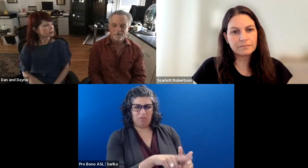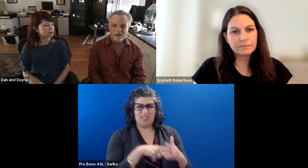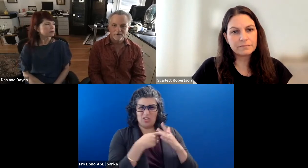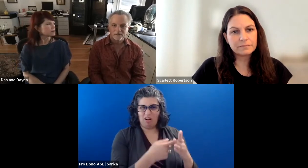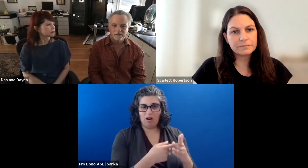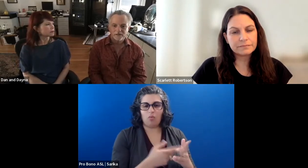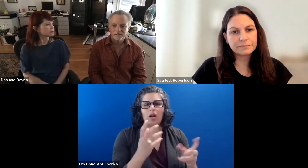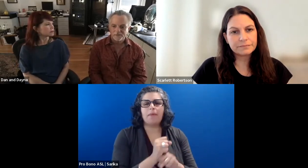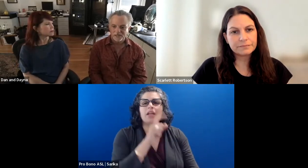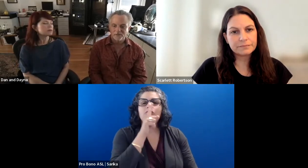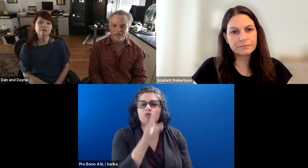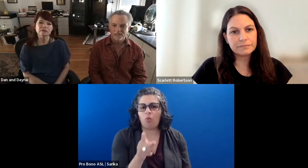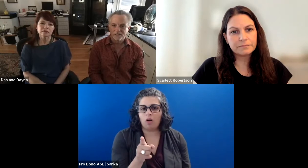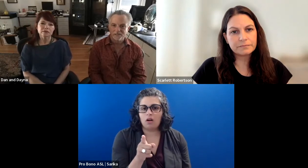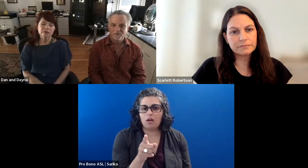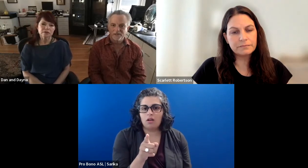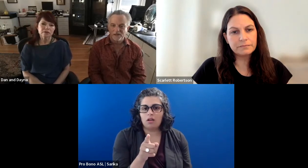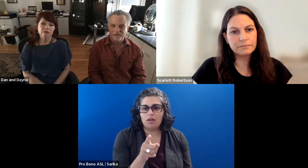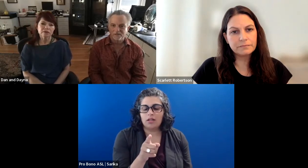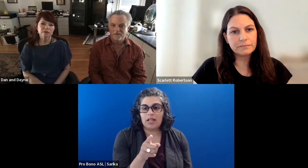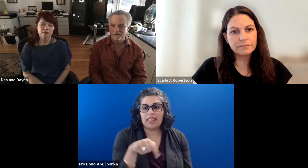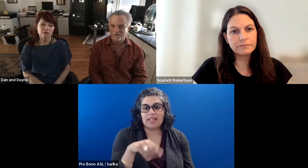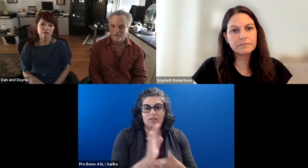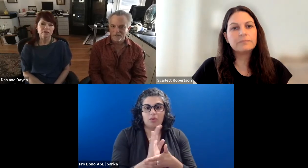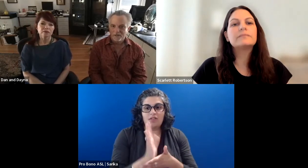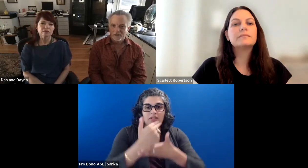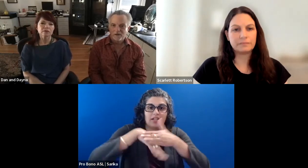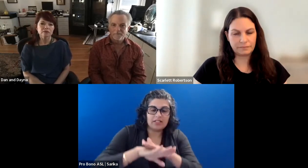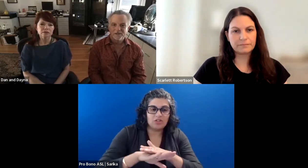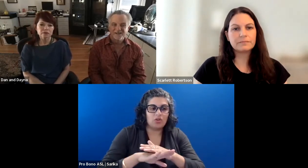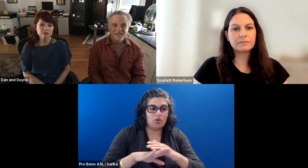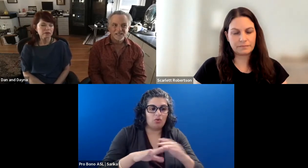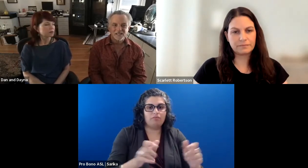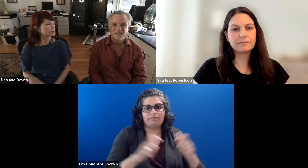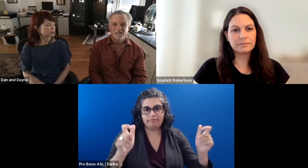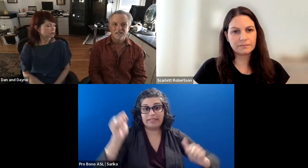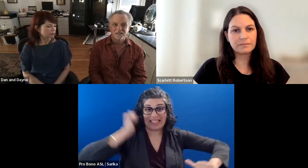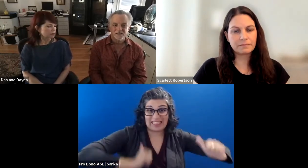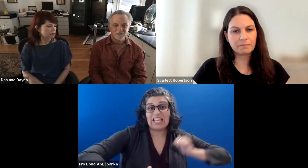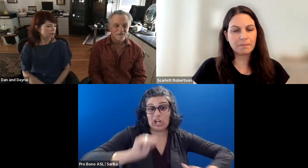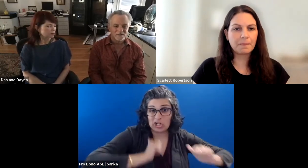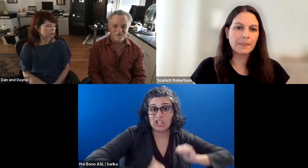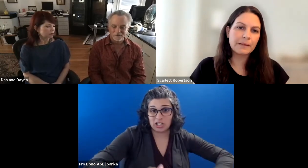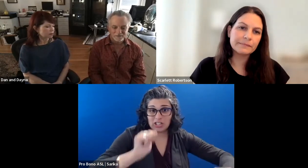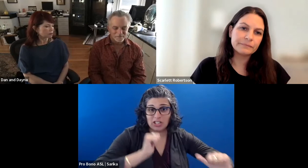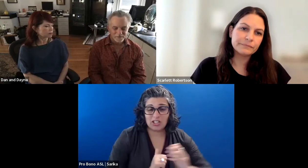that somehow and on a substantial basis, this movie got into theaters because